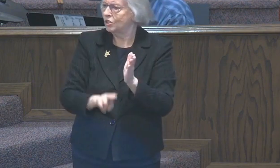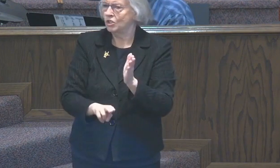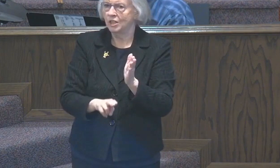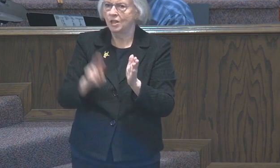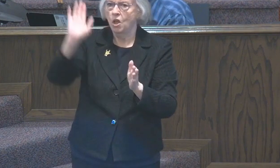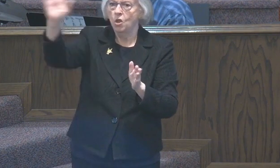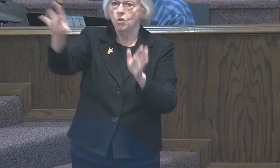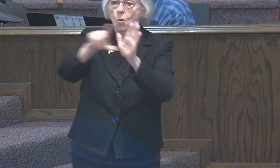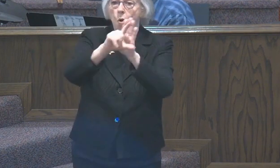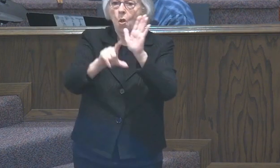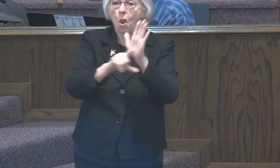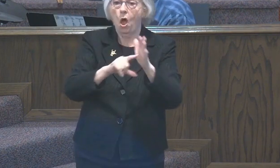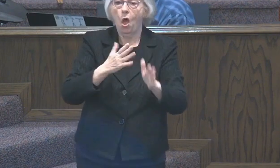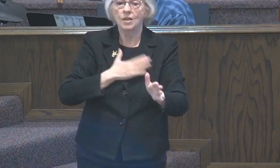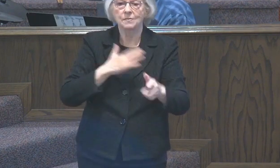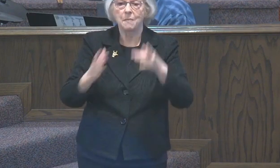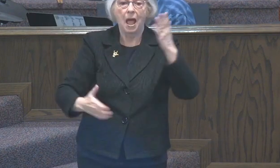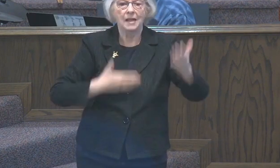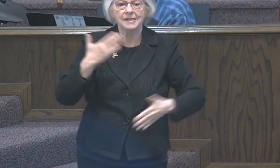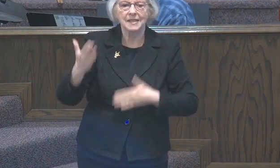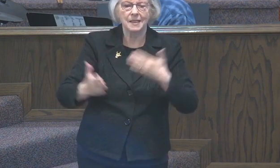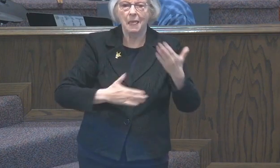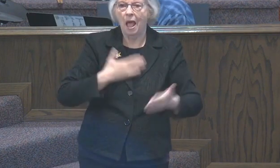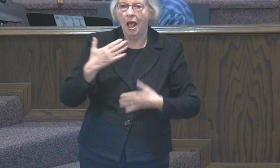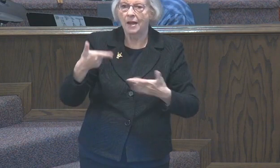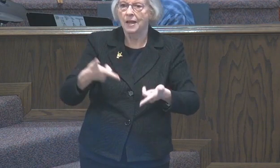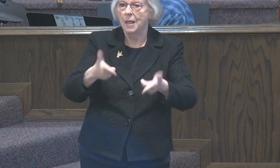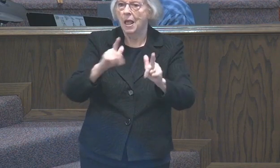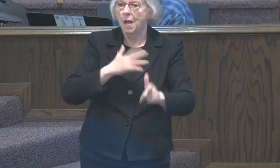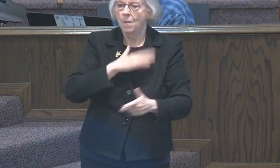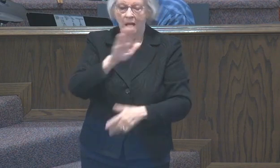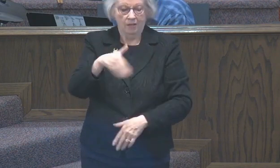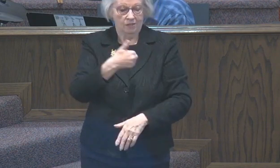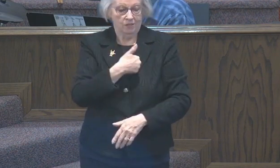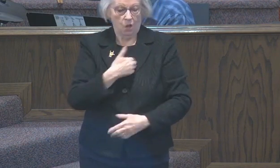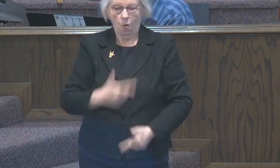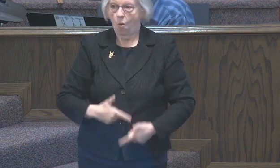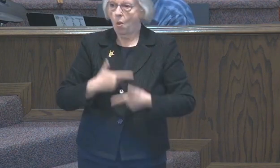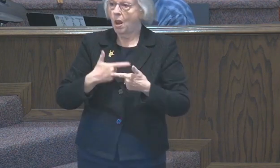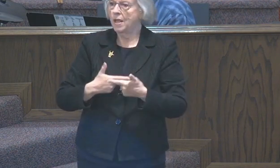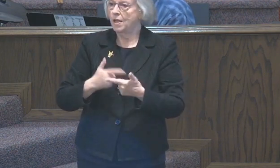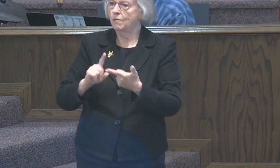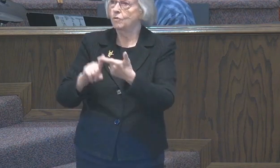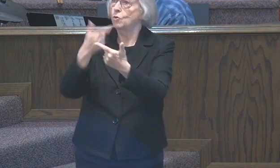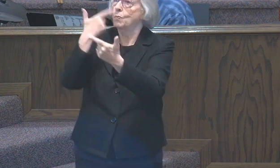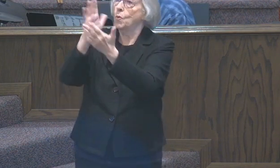my delight. Let my soul live, and it shall praise you, and let your judgments help